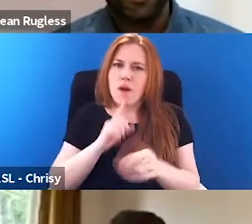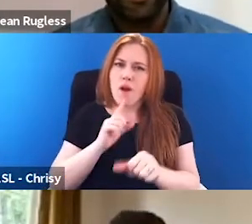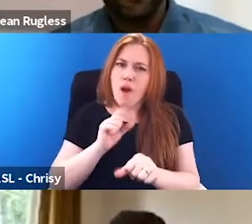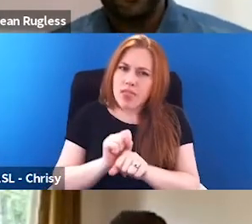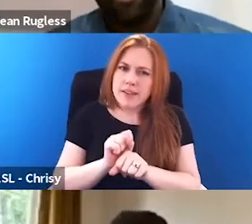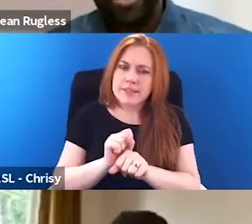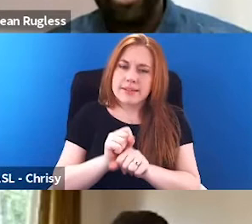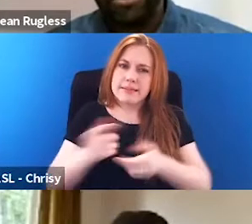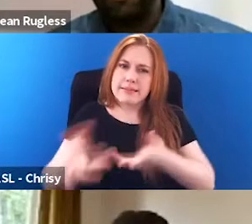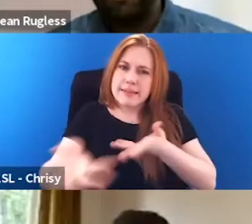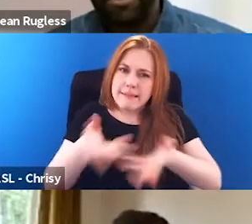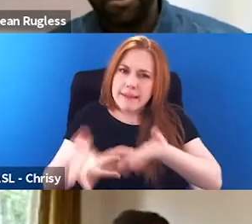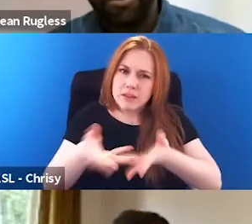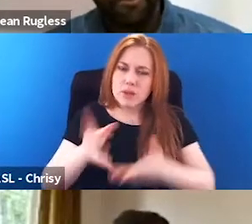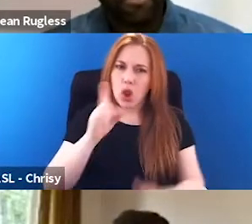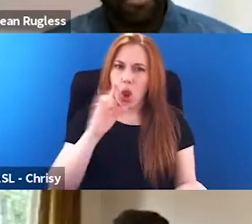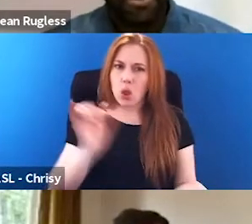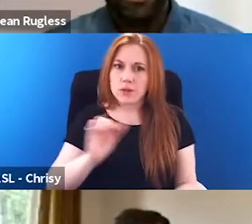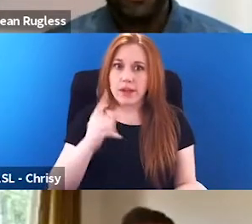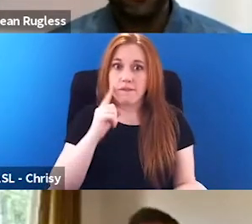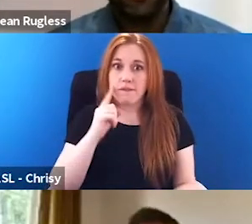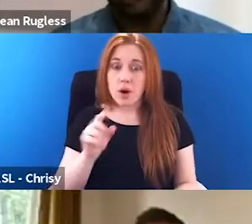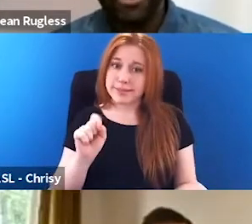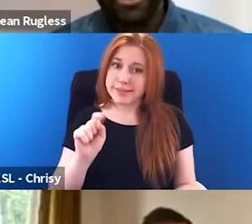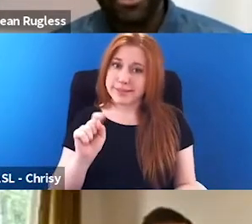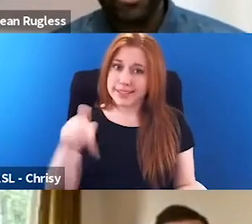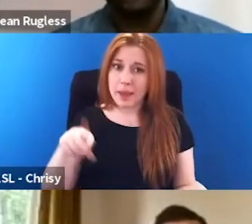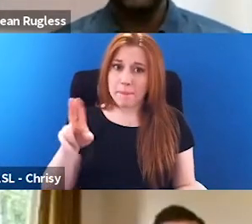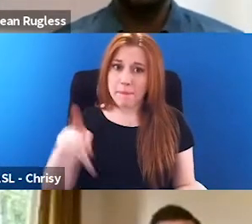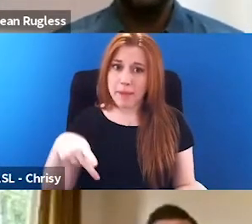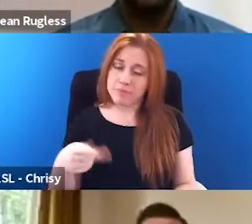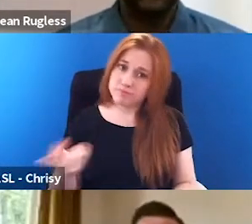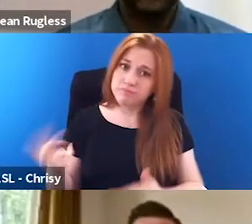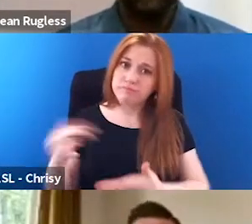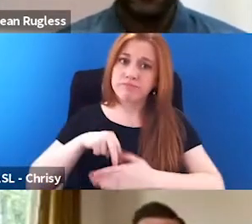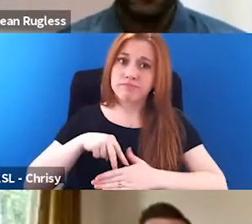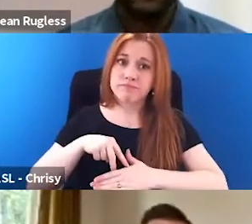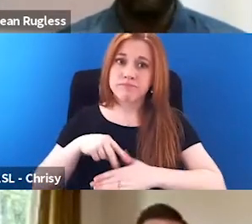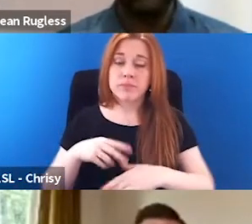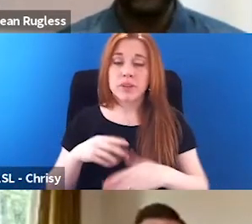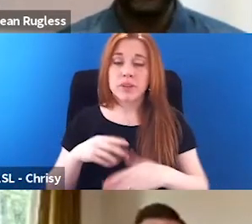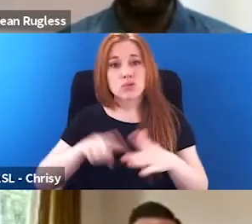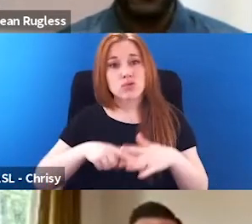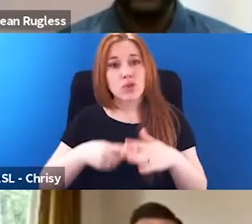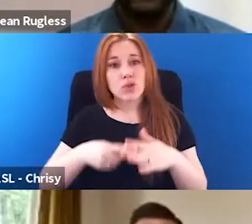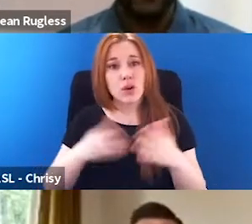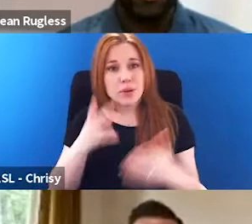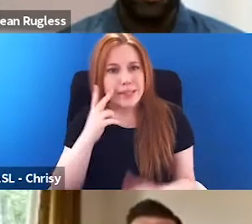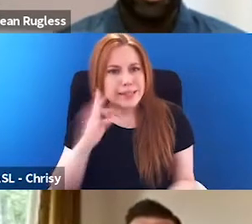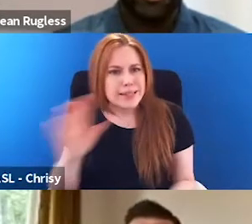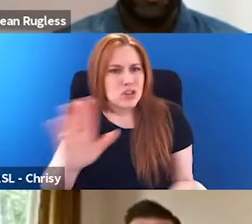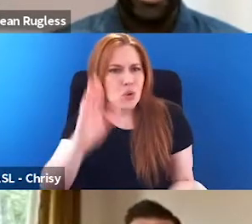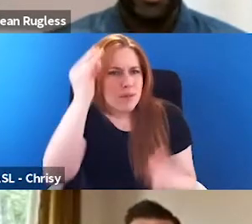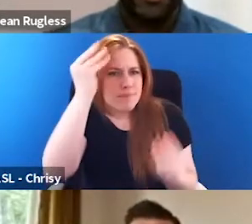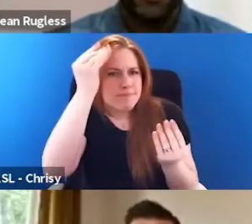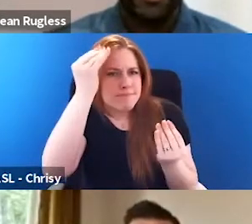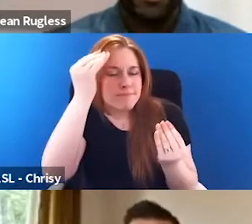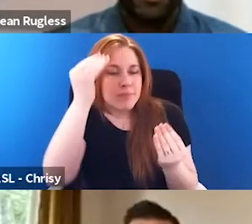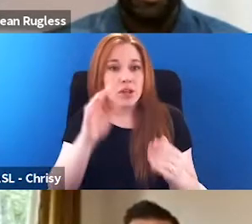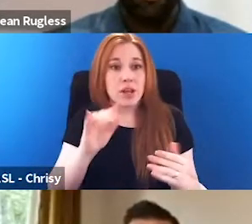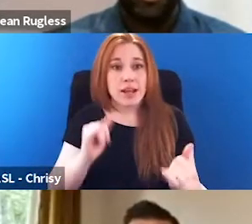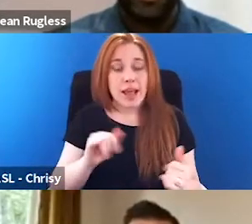like around stepping up. And so to get things started, what we wanted to do was kind of see what was on your minds. We're going to switch to